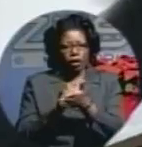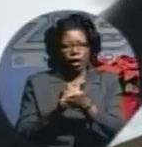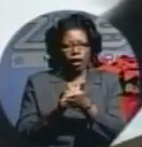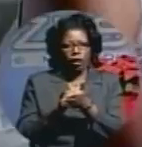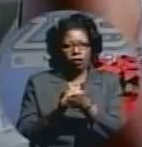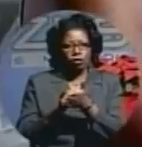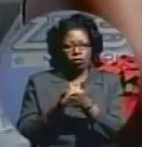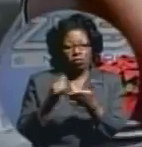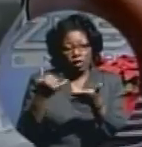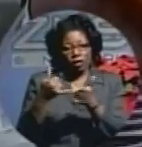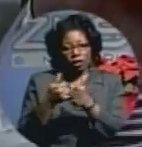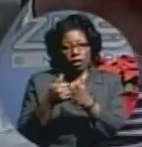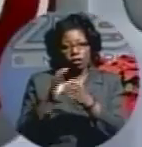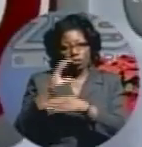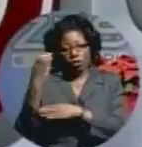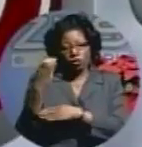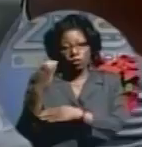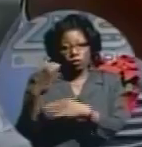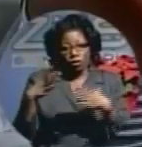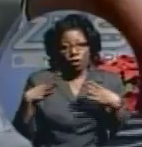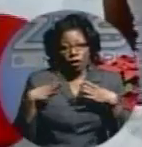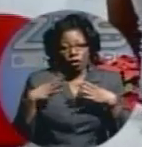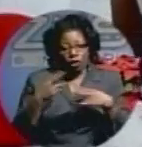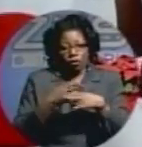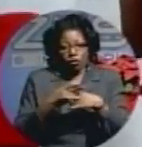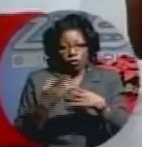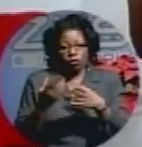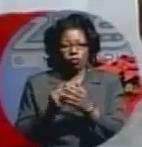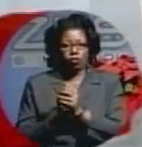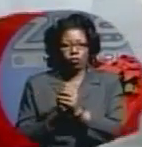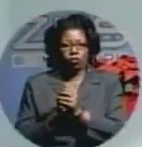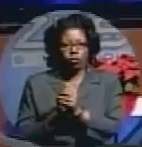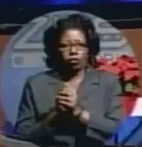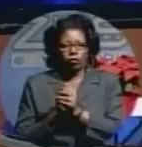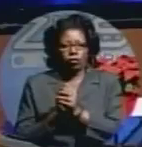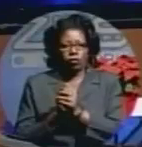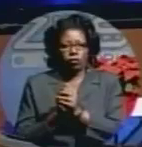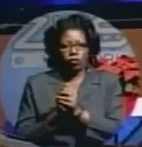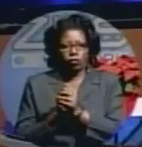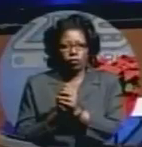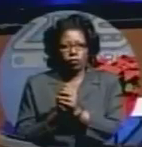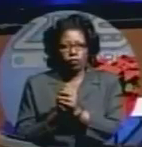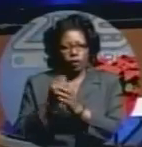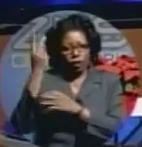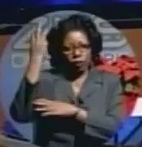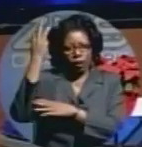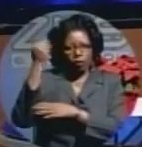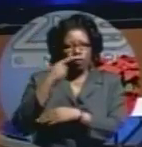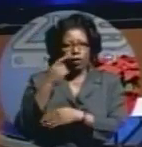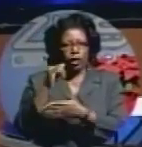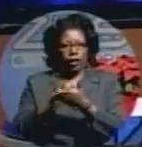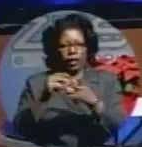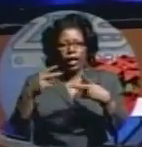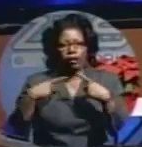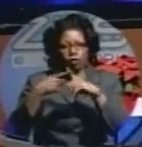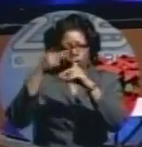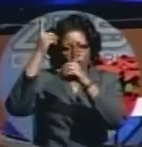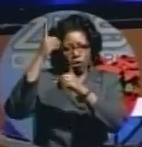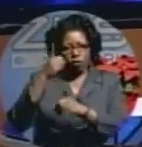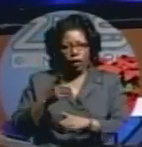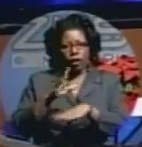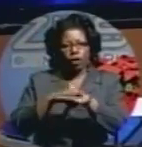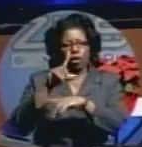the Christmas holiday. Janaea Noel Ferguson, ZNS Network News. The Prime Minister said he has decided